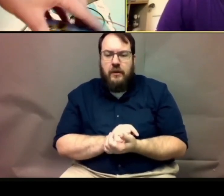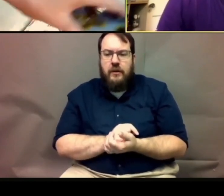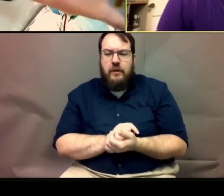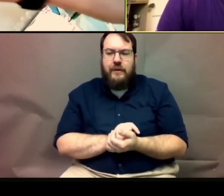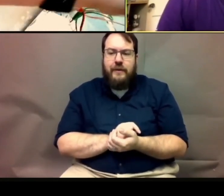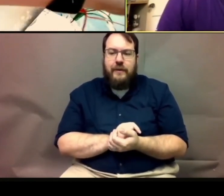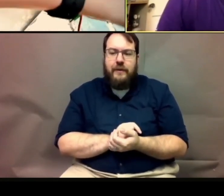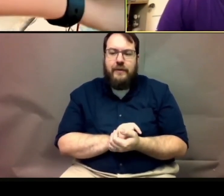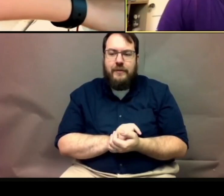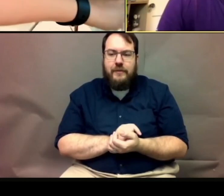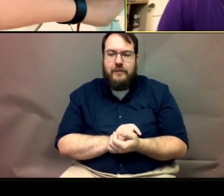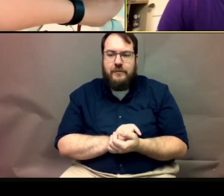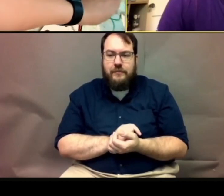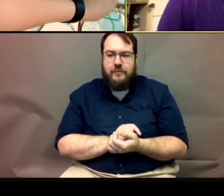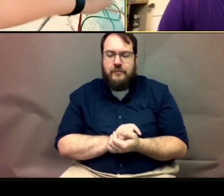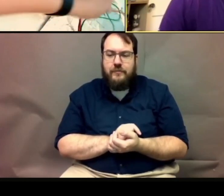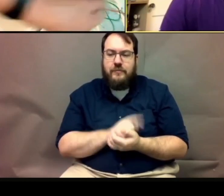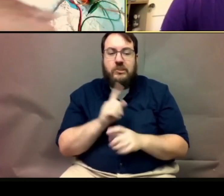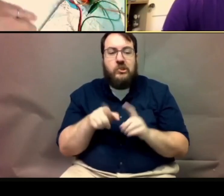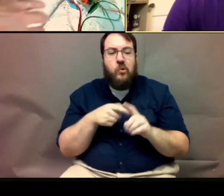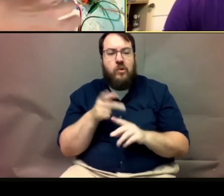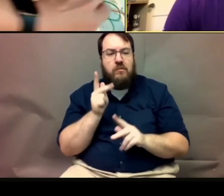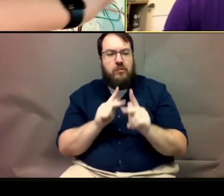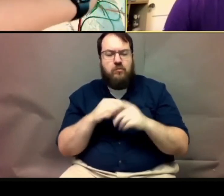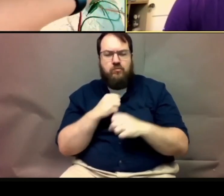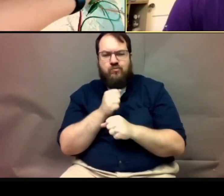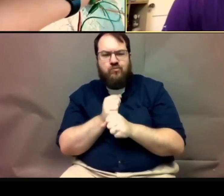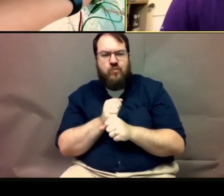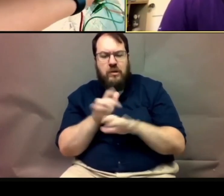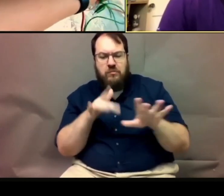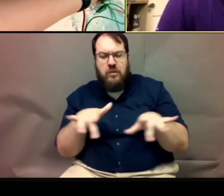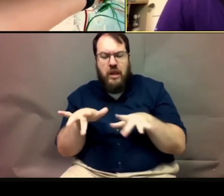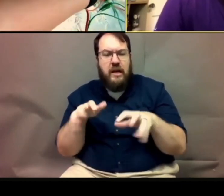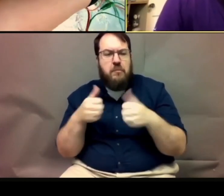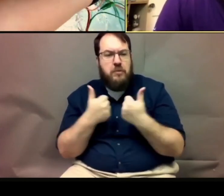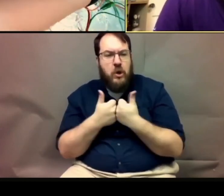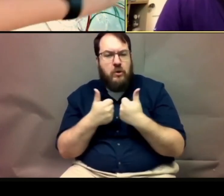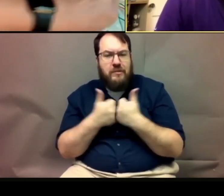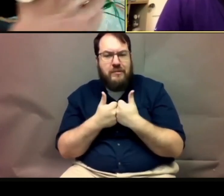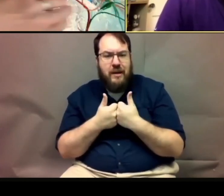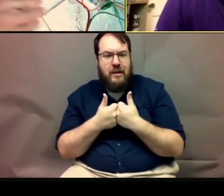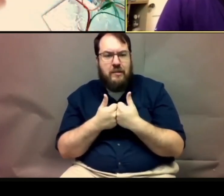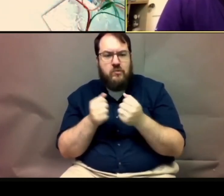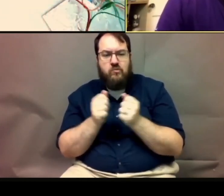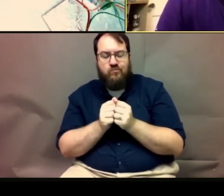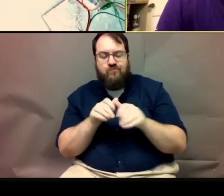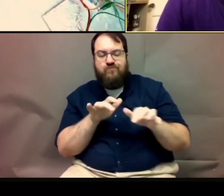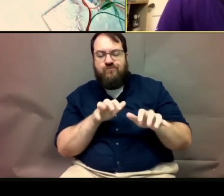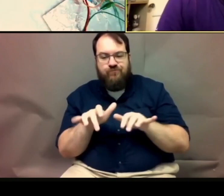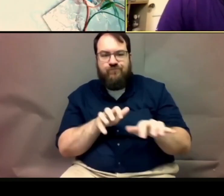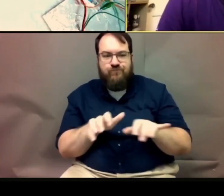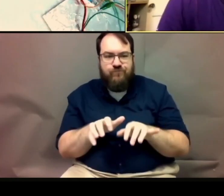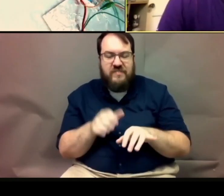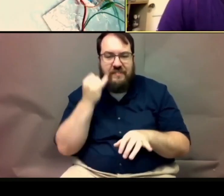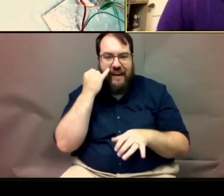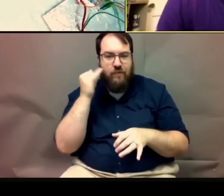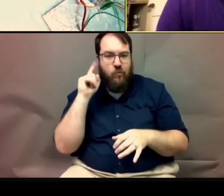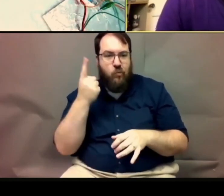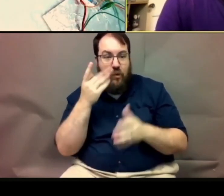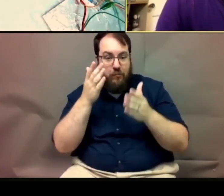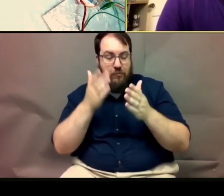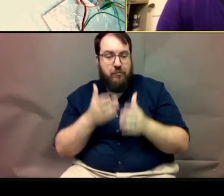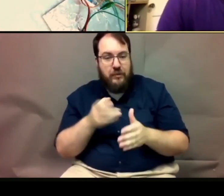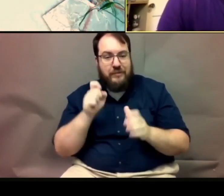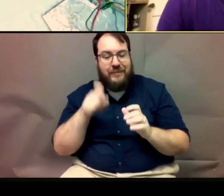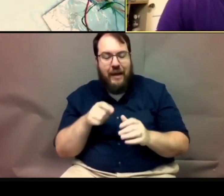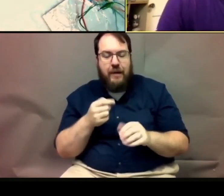When people are making computer games for the keyboard, if you have one player, you might use the arrow keys